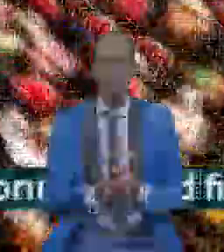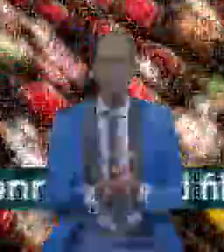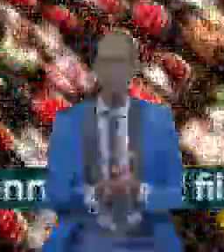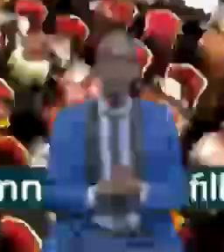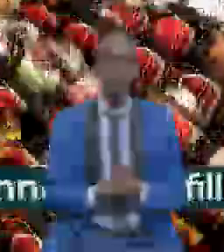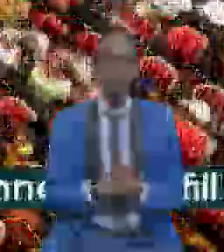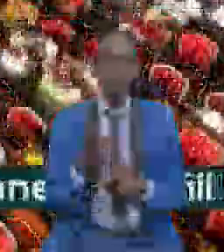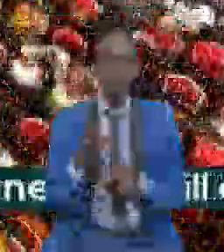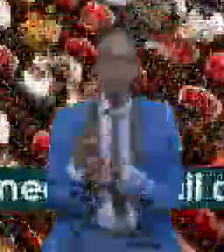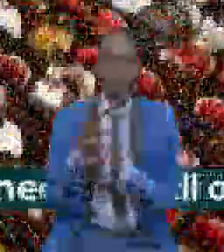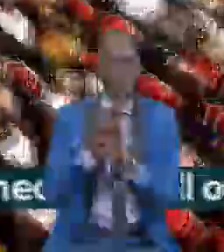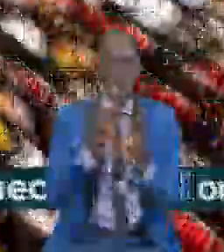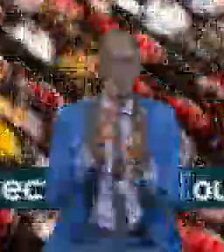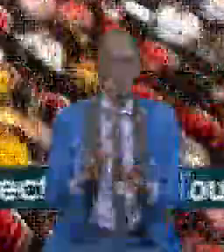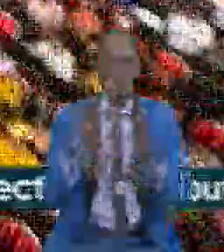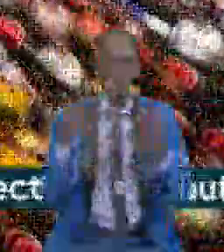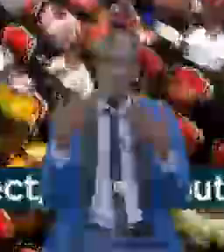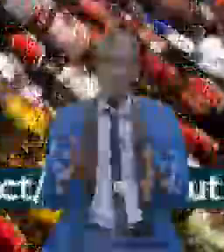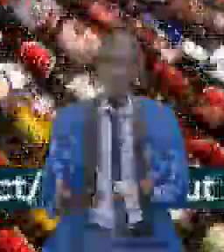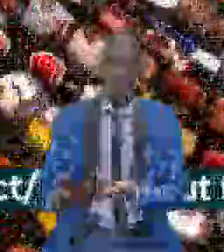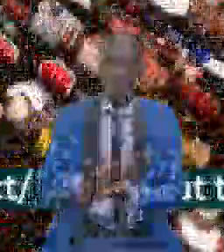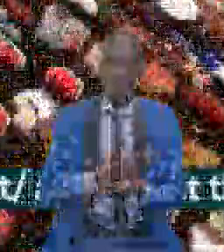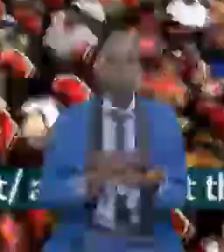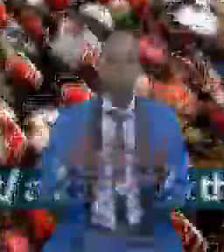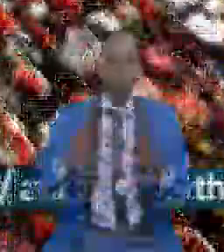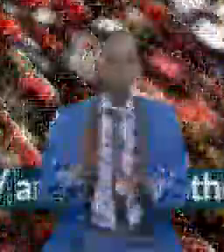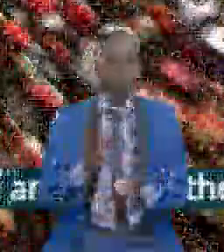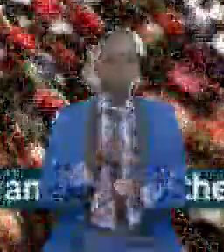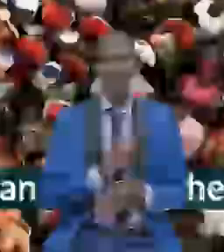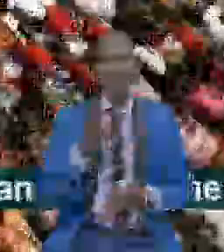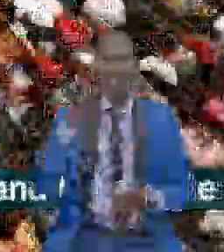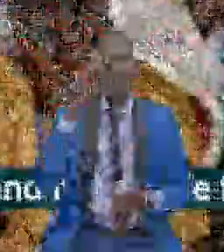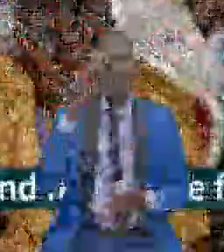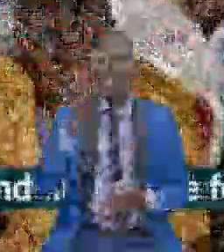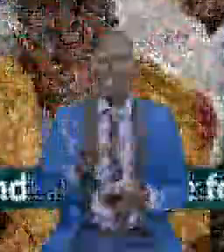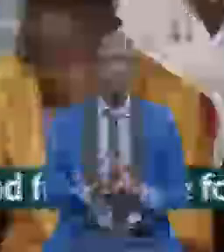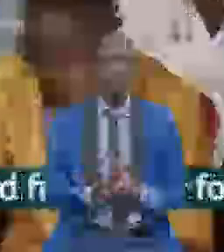Supervisors, please wave to us if everybody has been counseled.